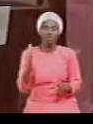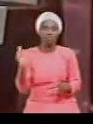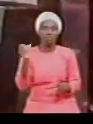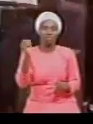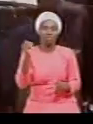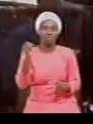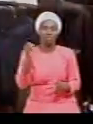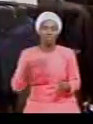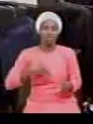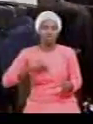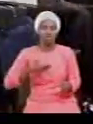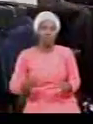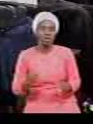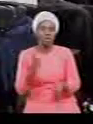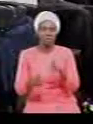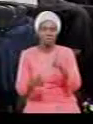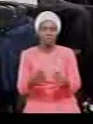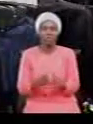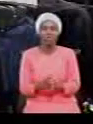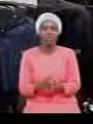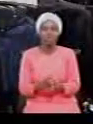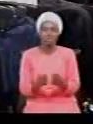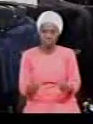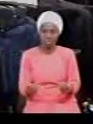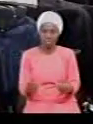willing people. We're coming back to